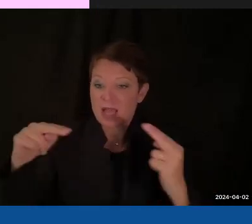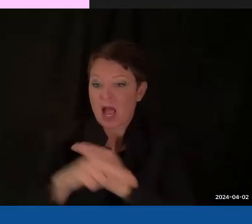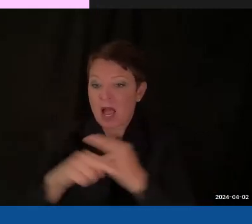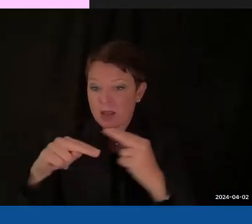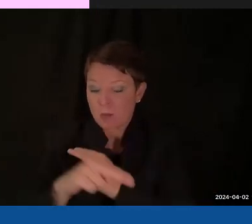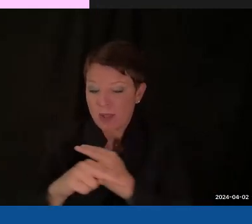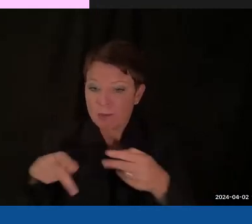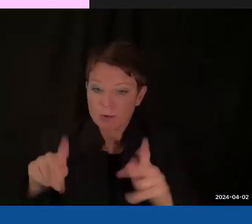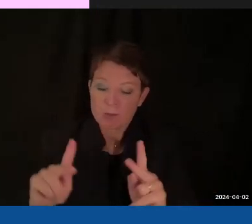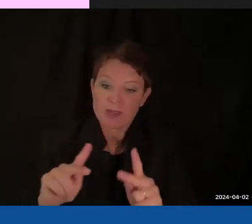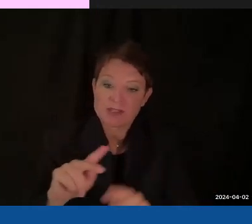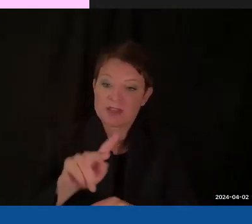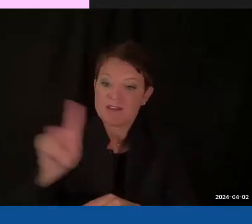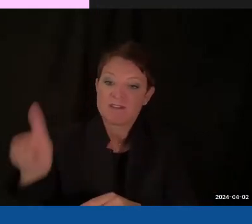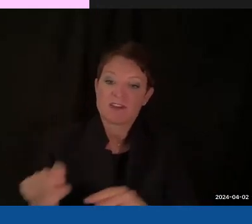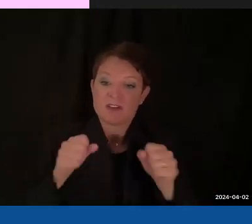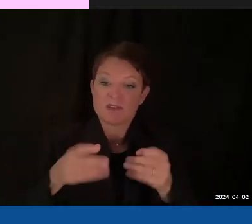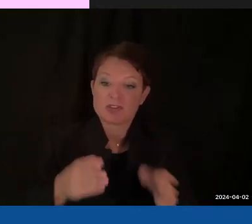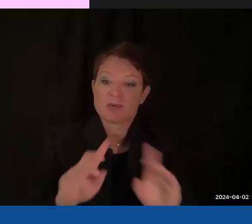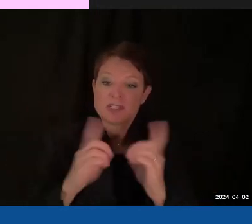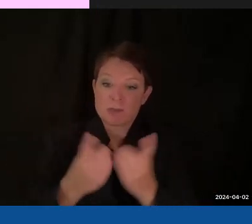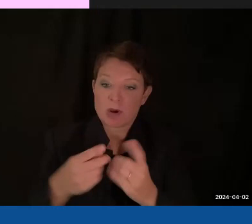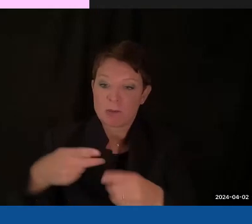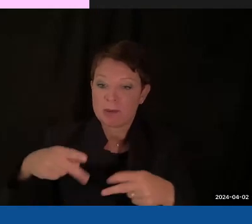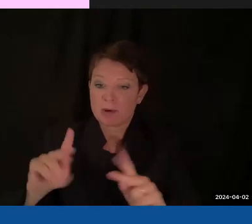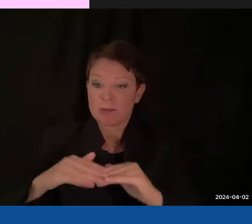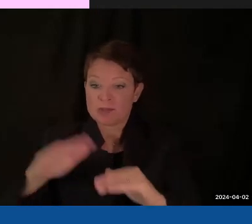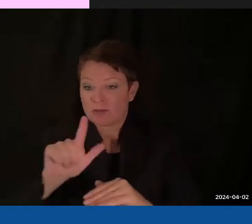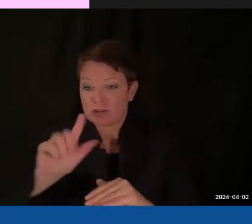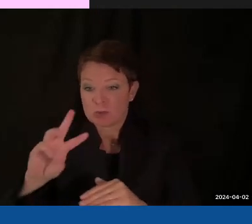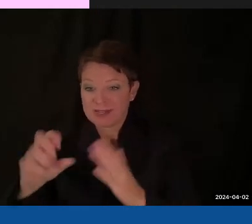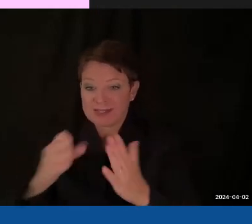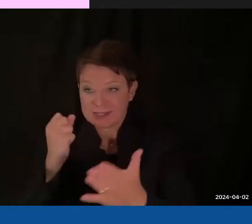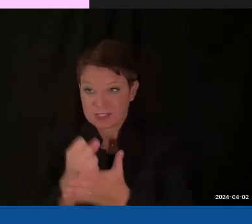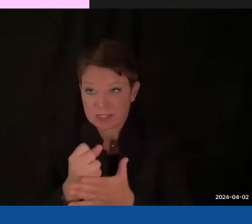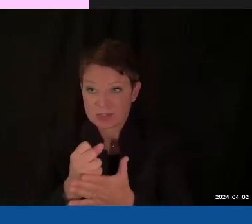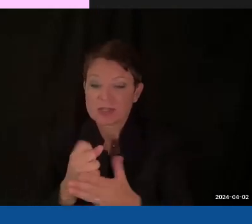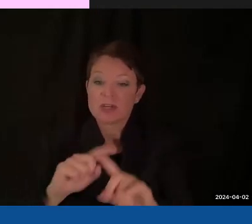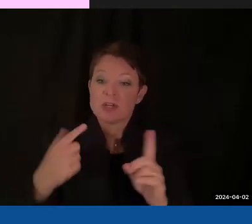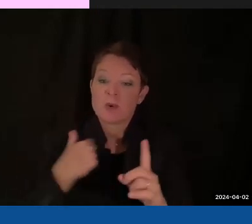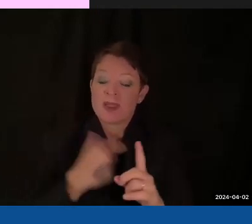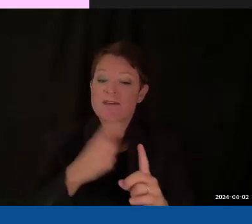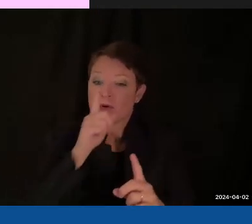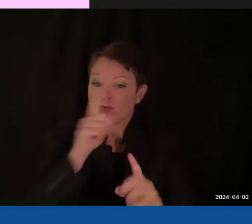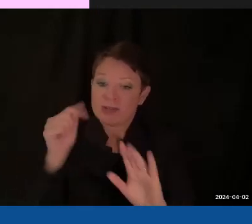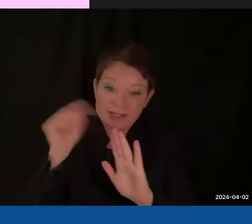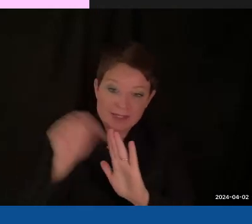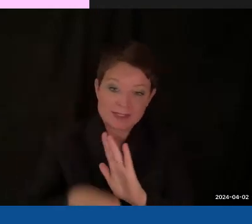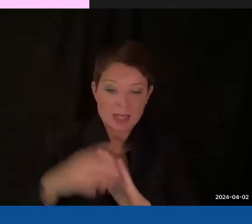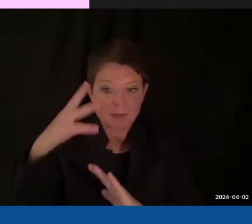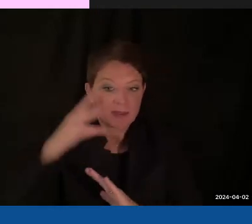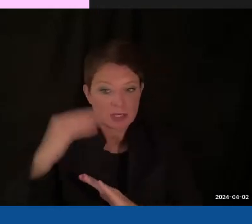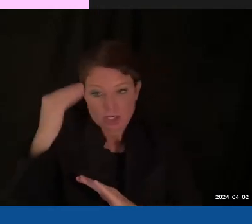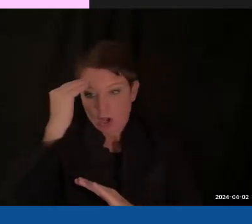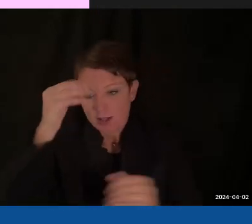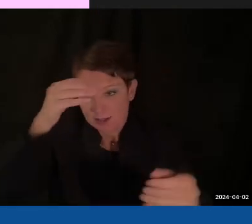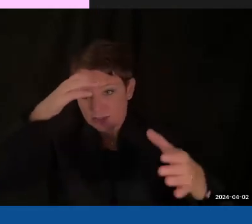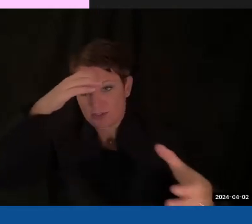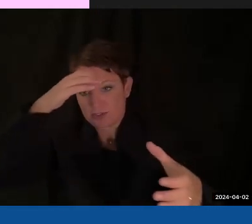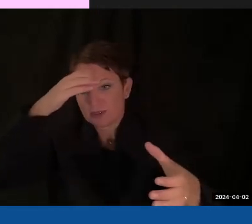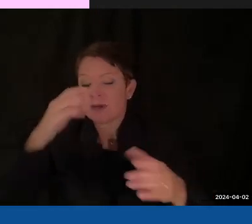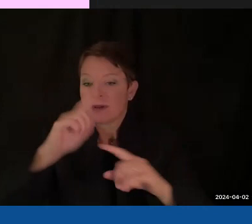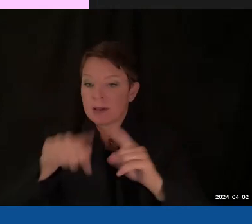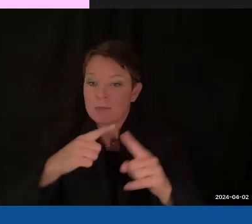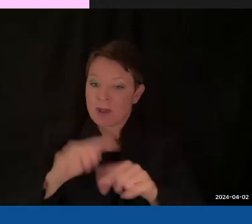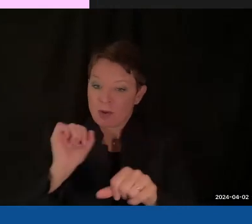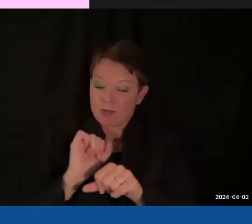permits, Philadelphia Streets Department permits for over 26 years. So we have a very in-depth knowledge of,